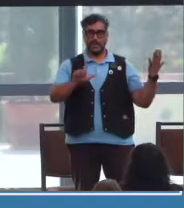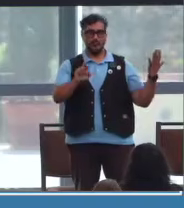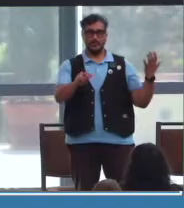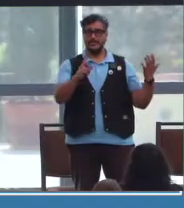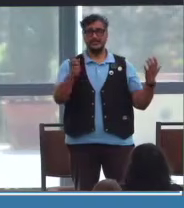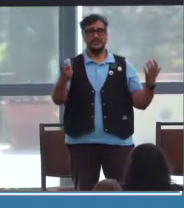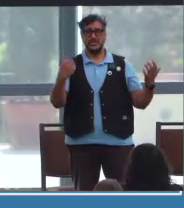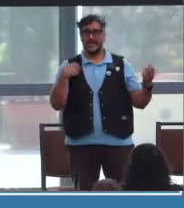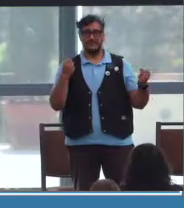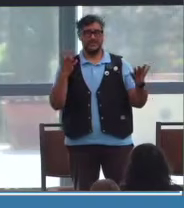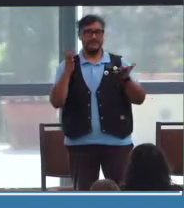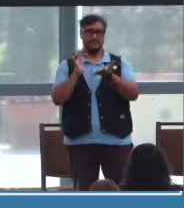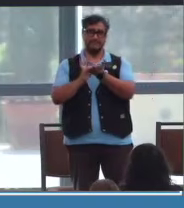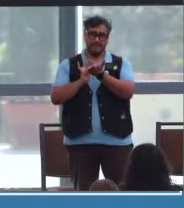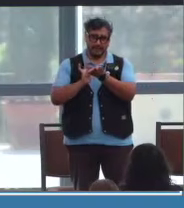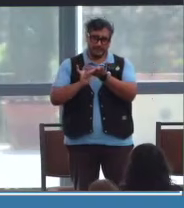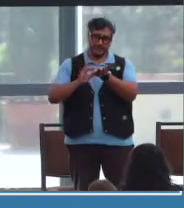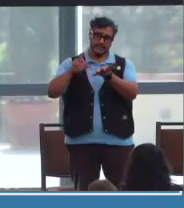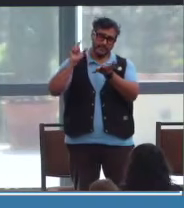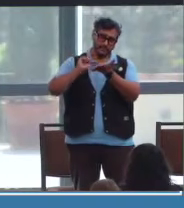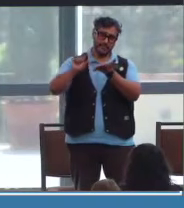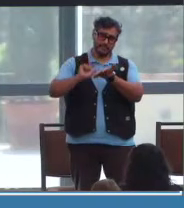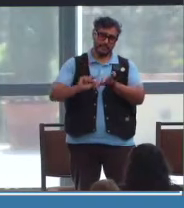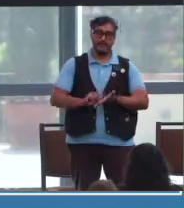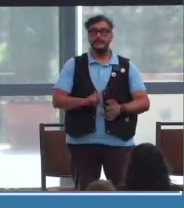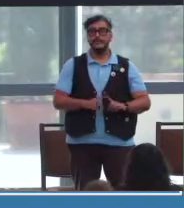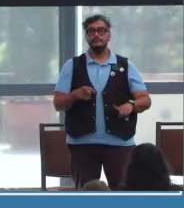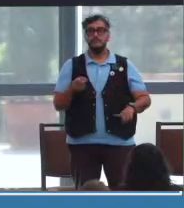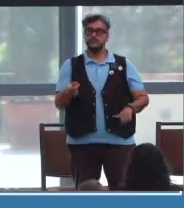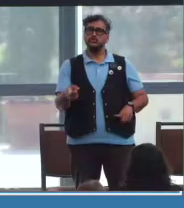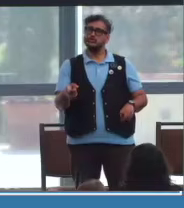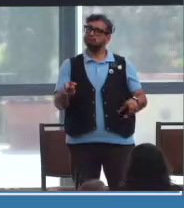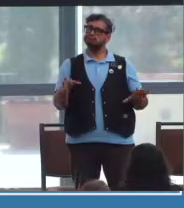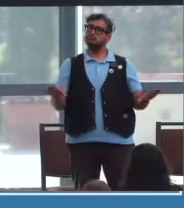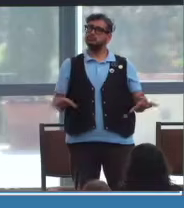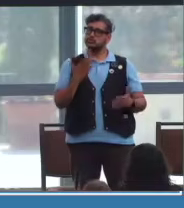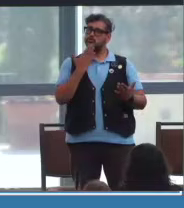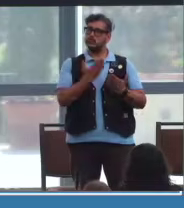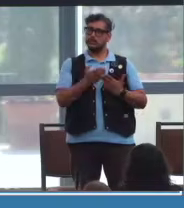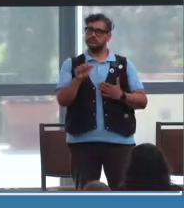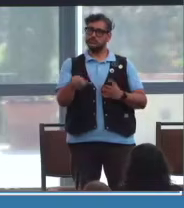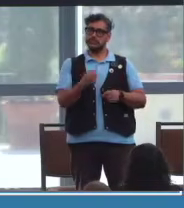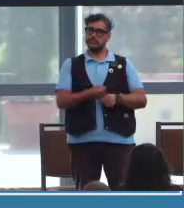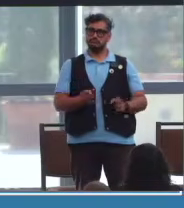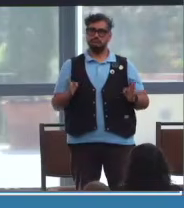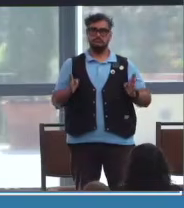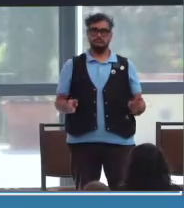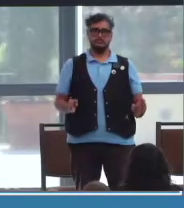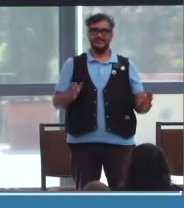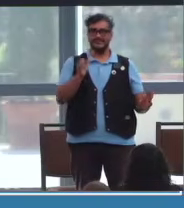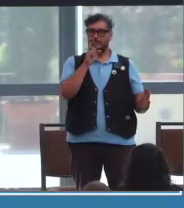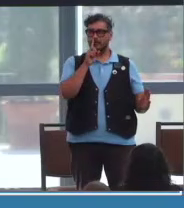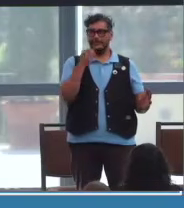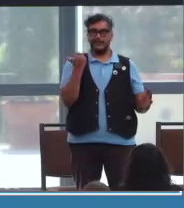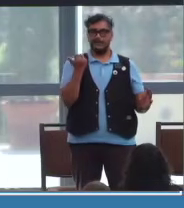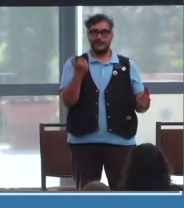treated with mycophenolate and hydroxychloroquine, but she's actually been doing really well over the last 10 years and has not really been having